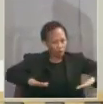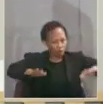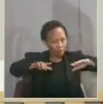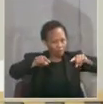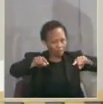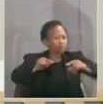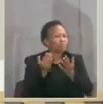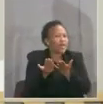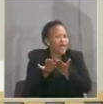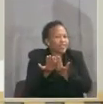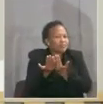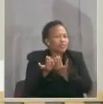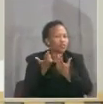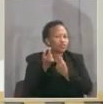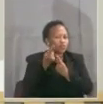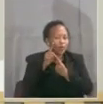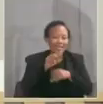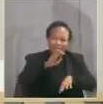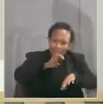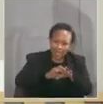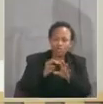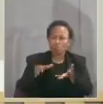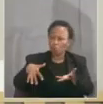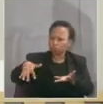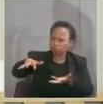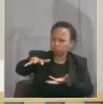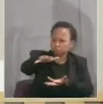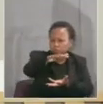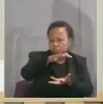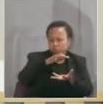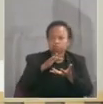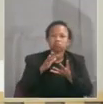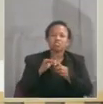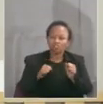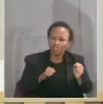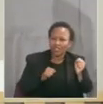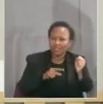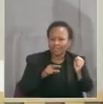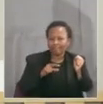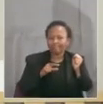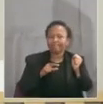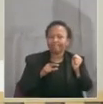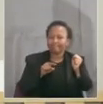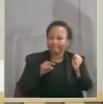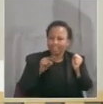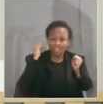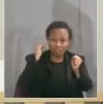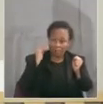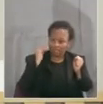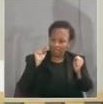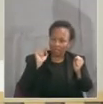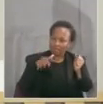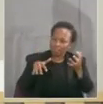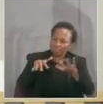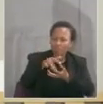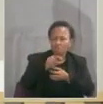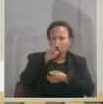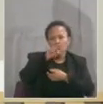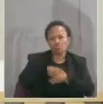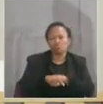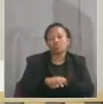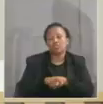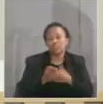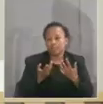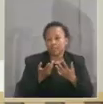expected to collect and package strategic intelligence for the provisioning